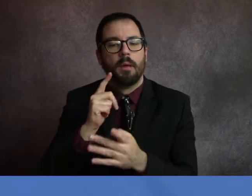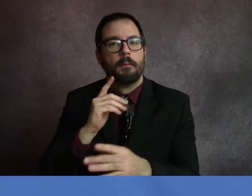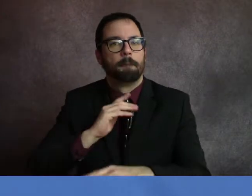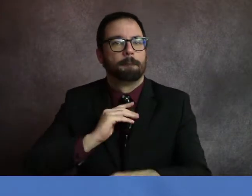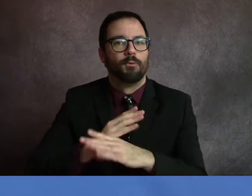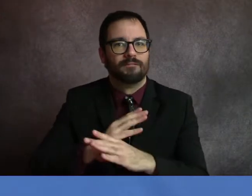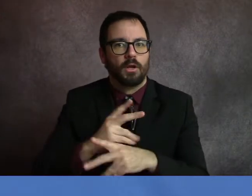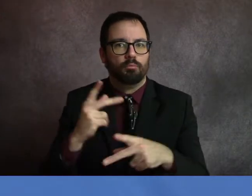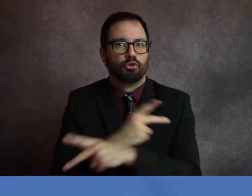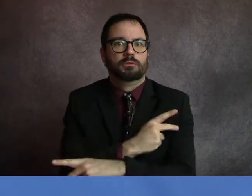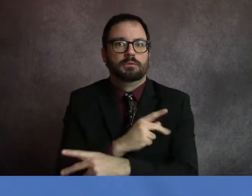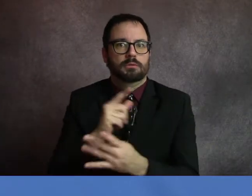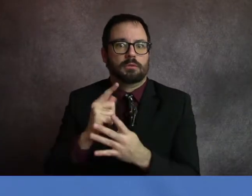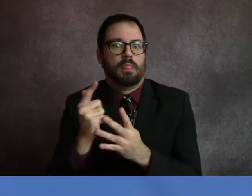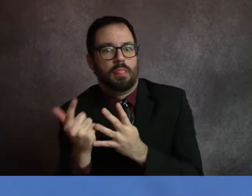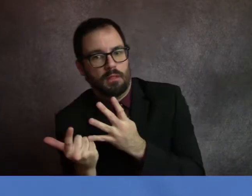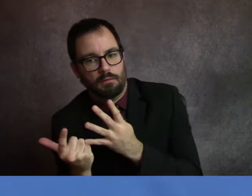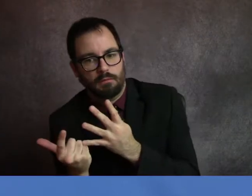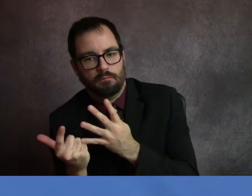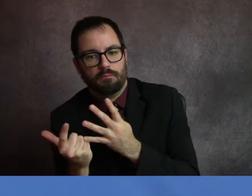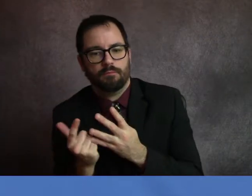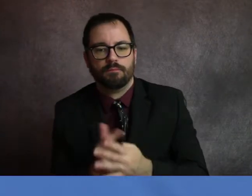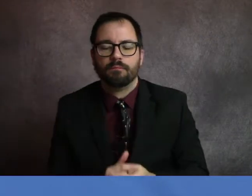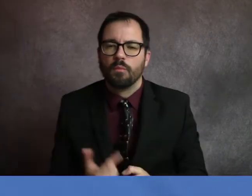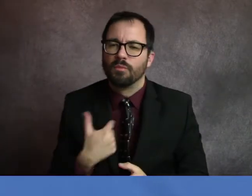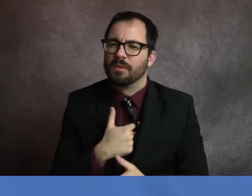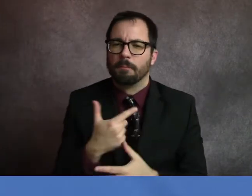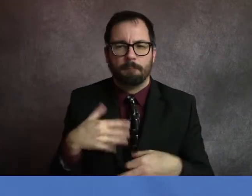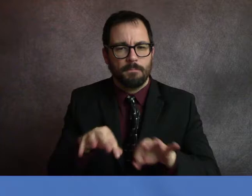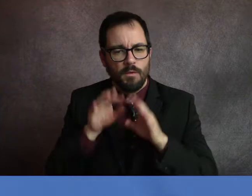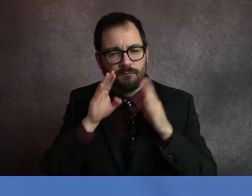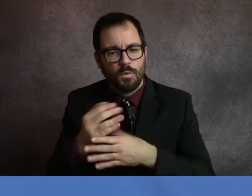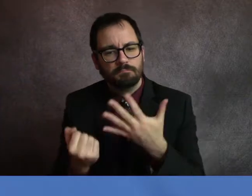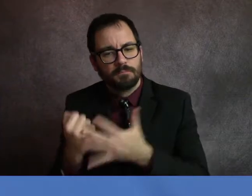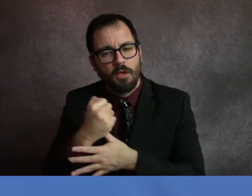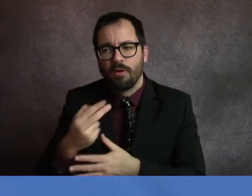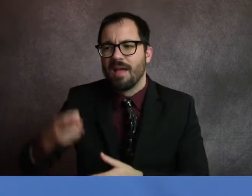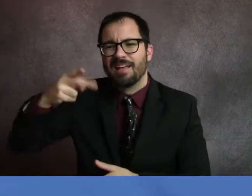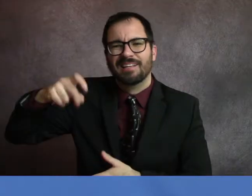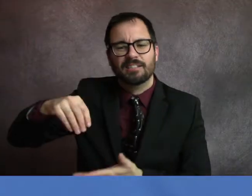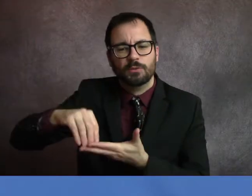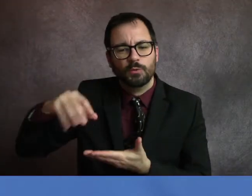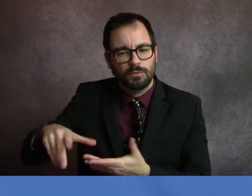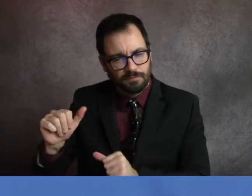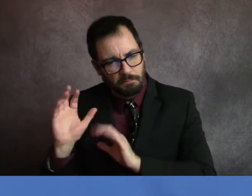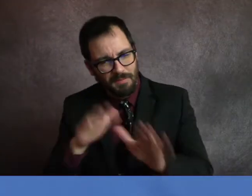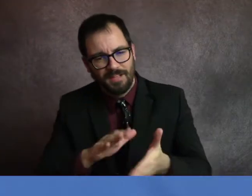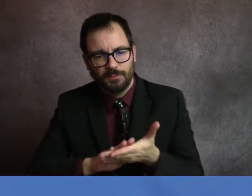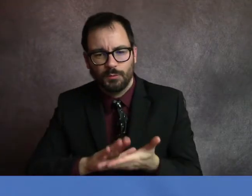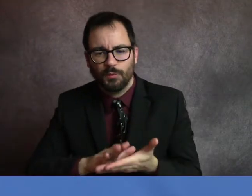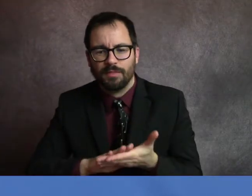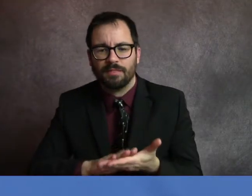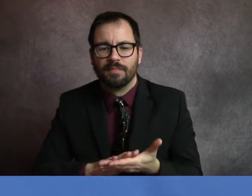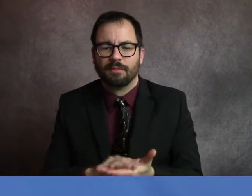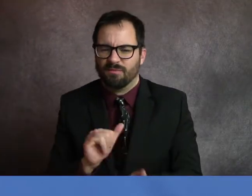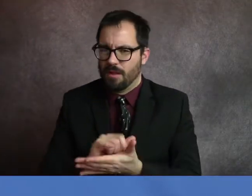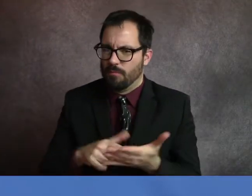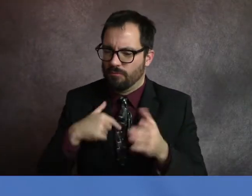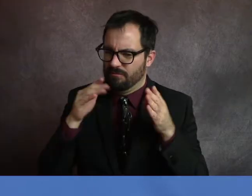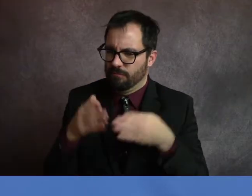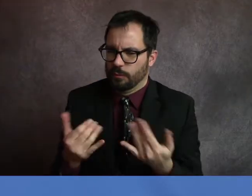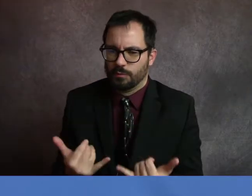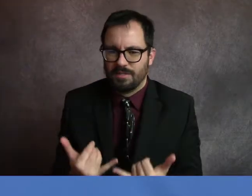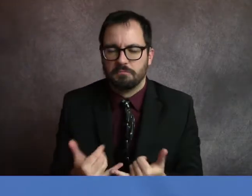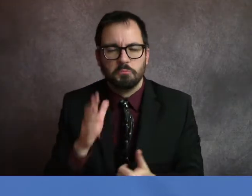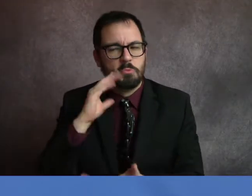more high-needs students and children back into our schools, as we are doing today, and I'm going to talk about in a couple minutes. In addition, we've been in close contact with